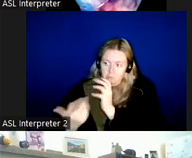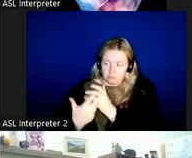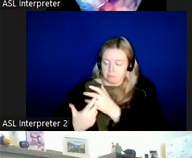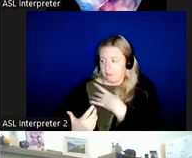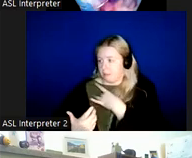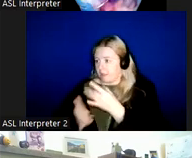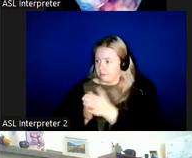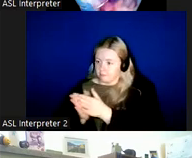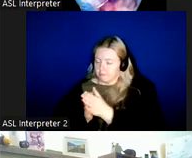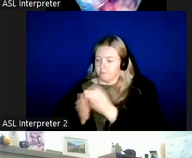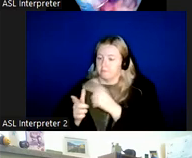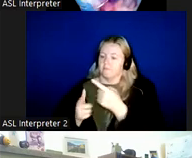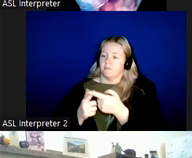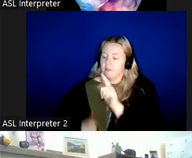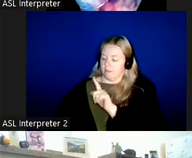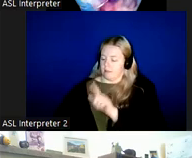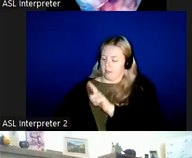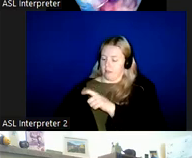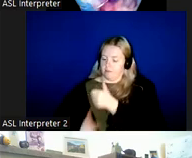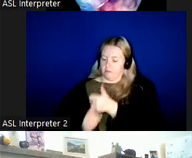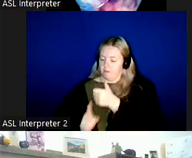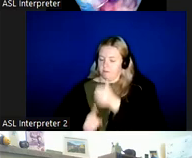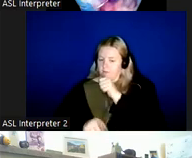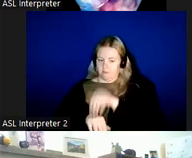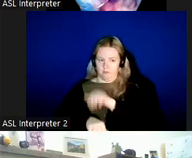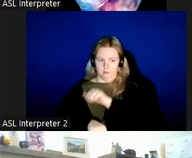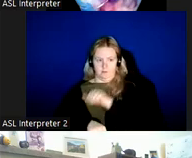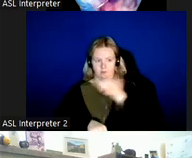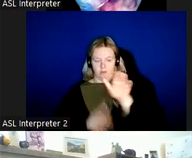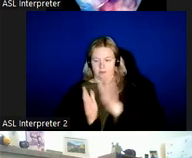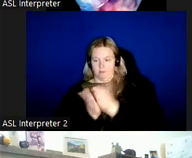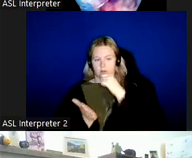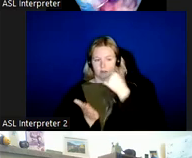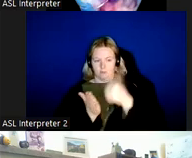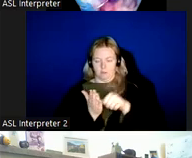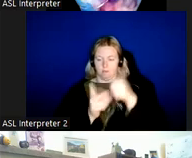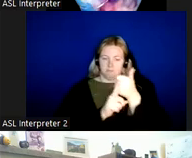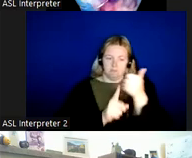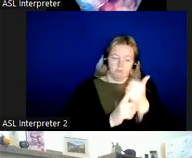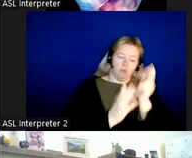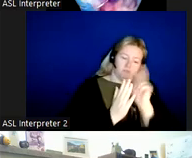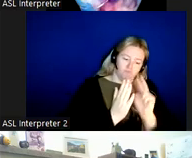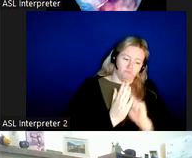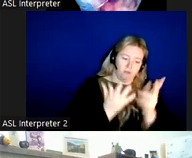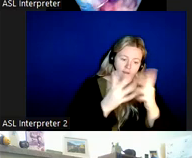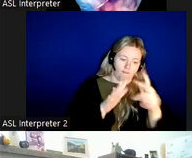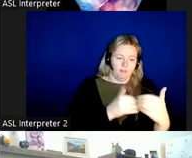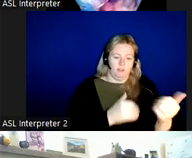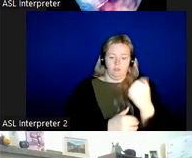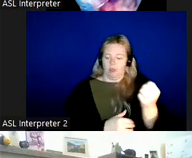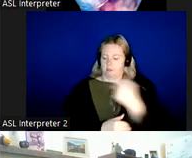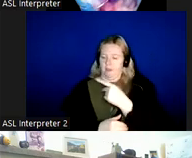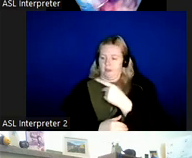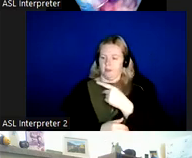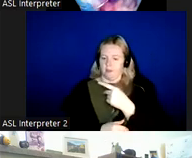library will actually send you the books in the mail, and then you send them back when you're done. We also have a